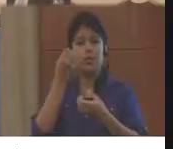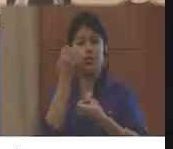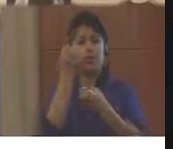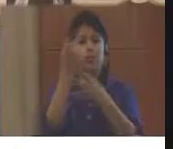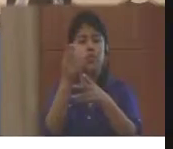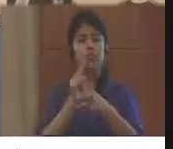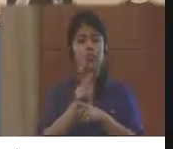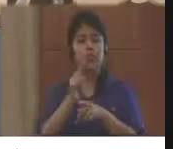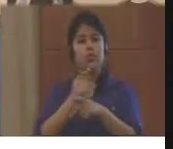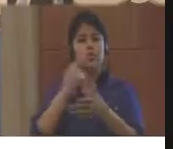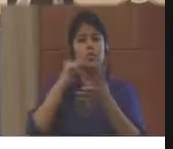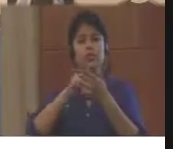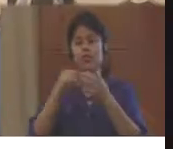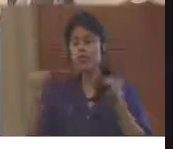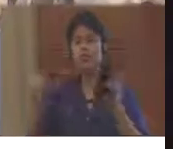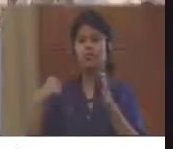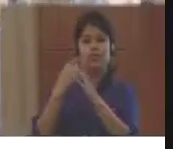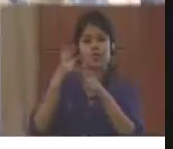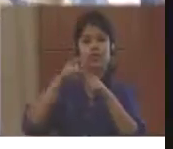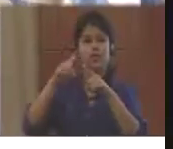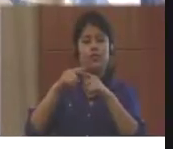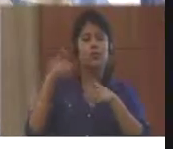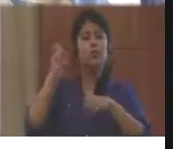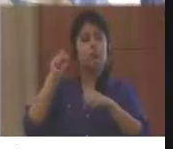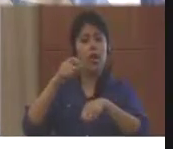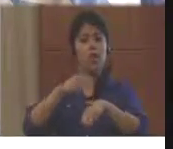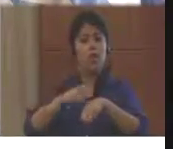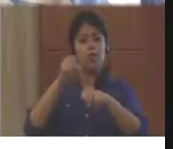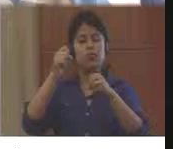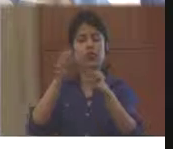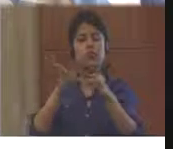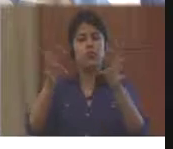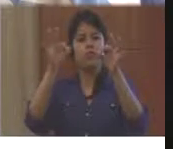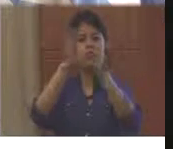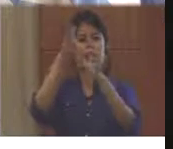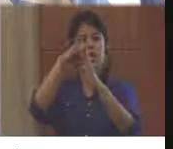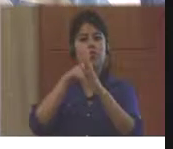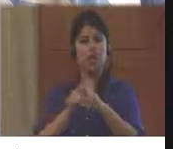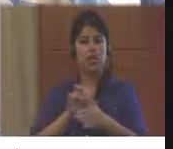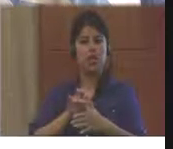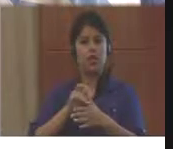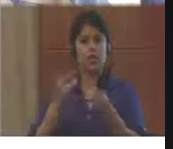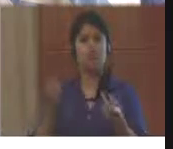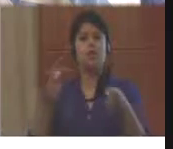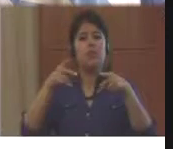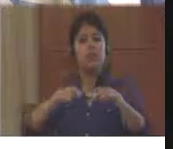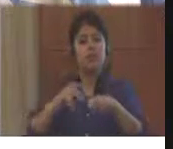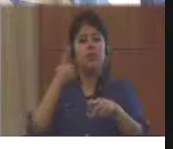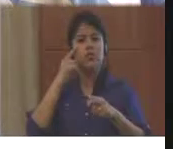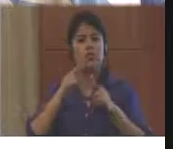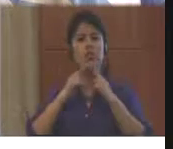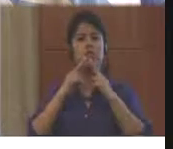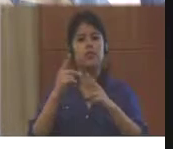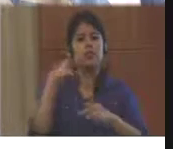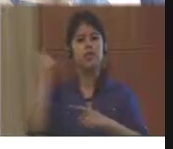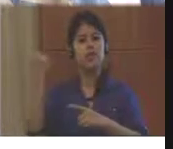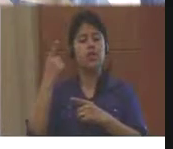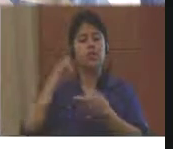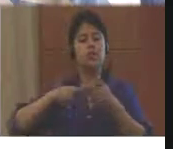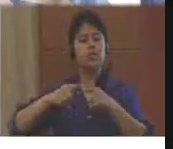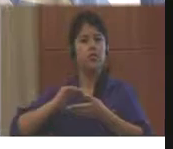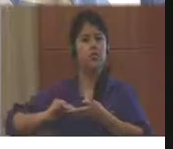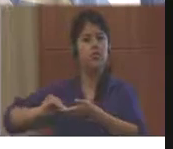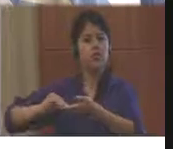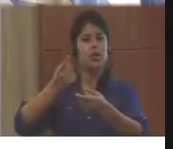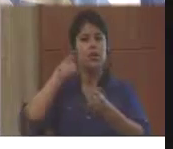this, accessing useful information on disaster impact and in a timely manner is fundamental for risk reduction. It optimizes the